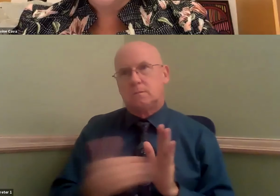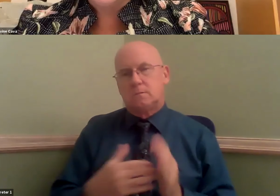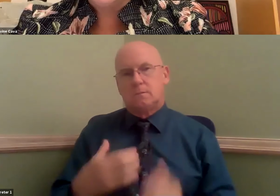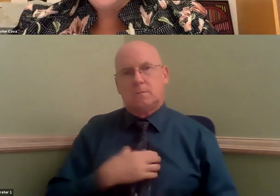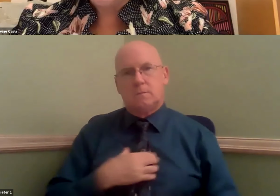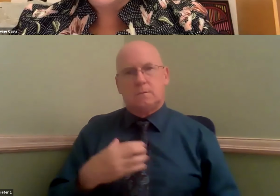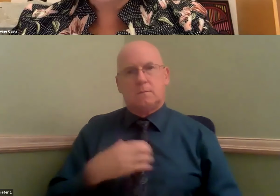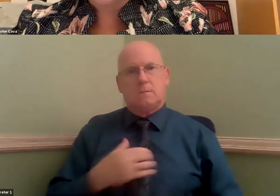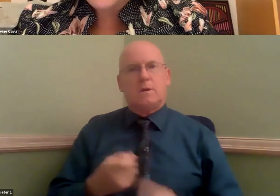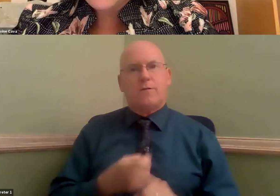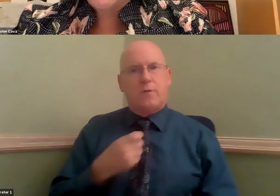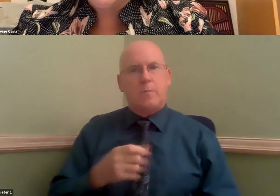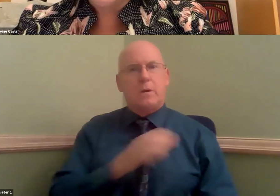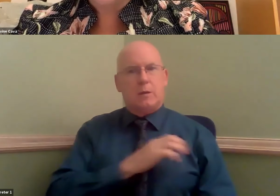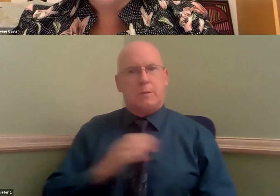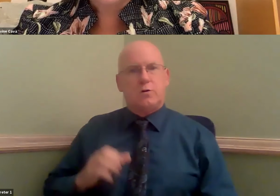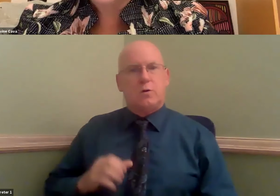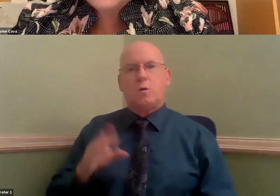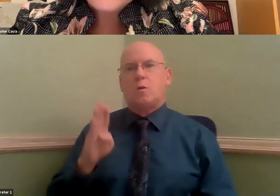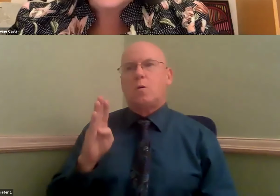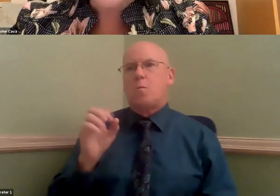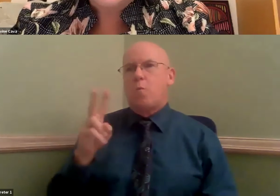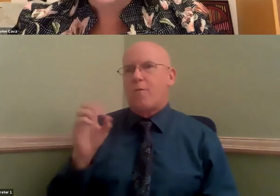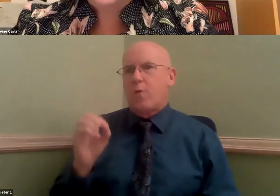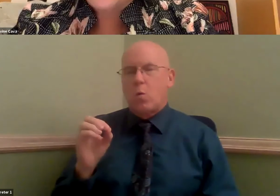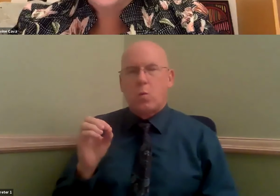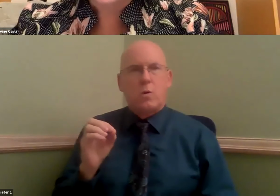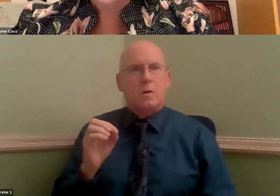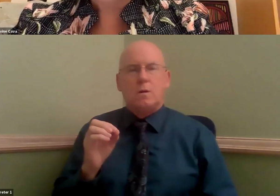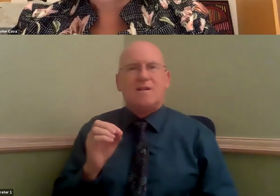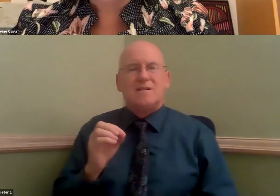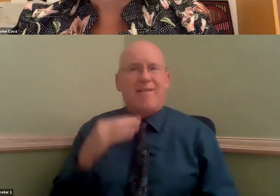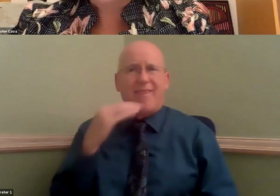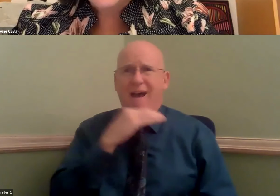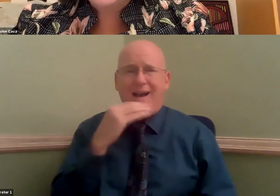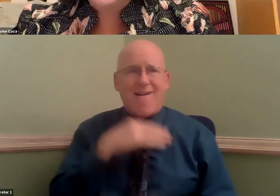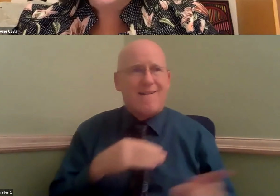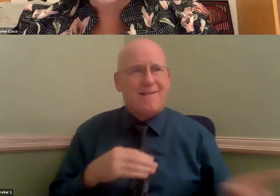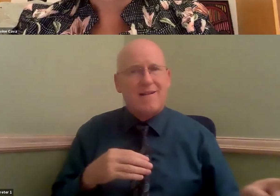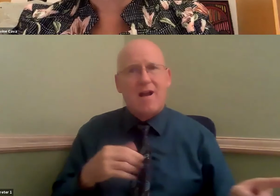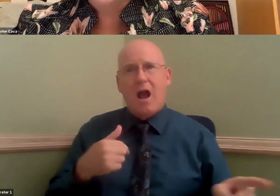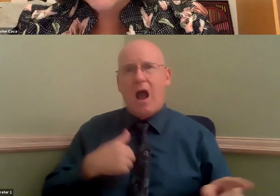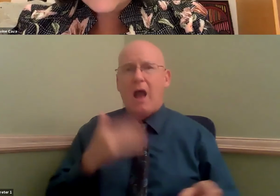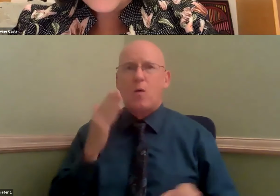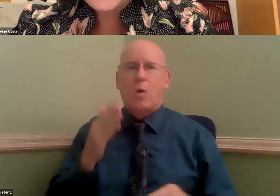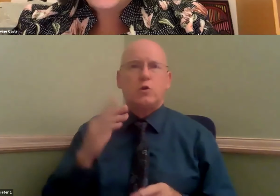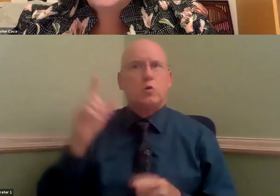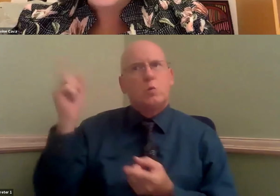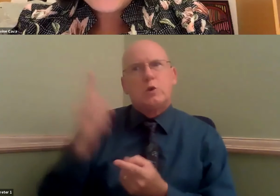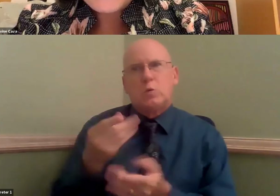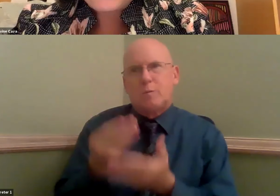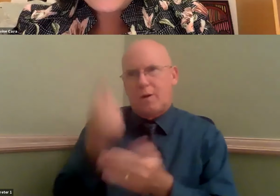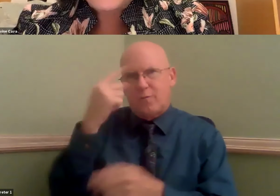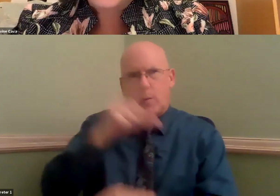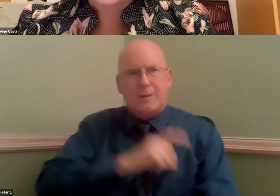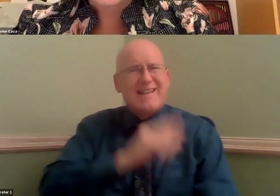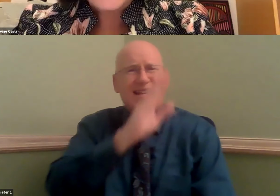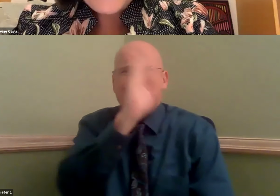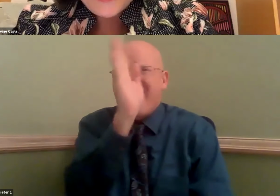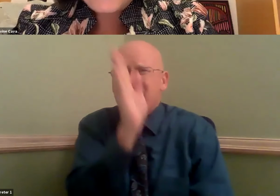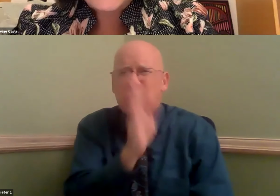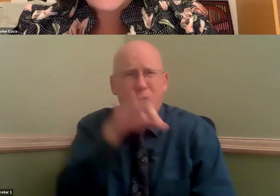Mr. Bovo that somehow is basically filled with lies, that I would defund police, which I've never voted to decrease the police